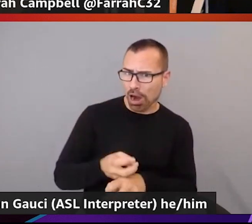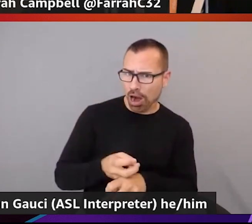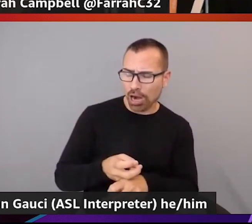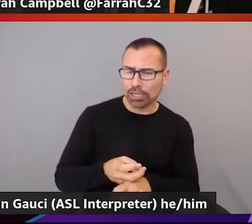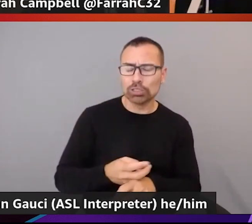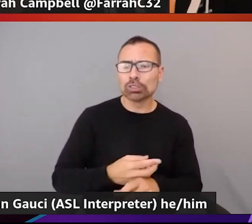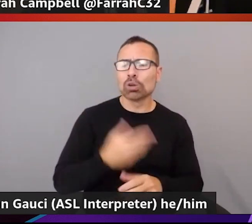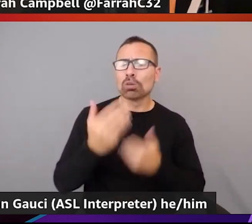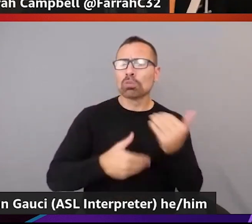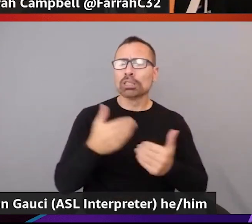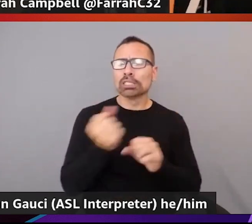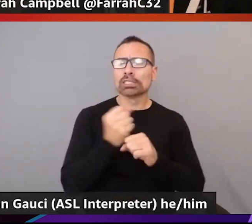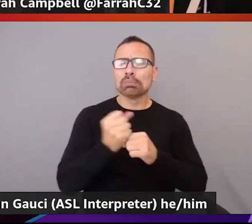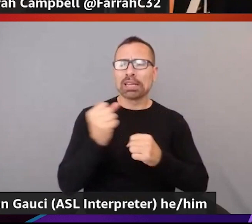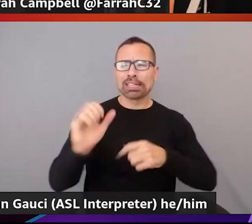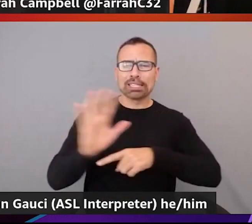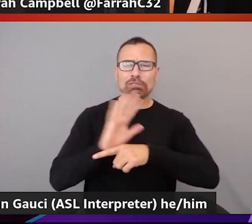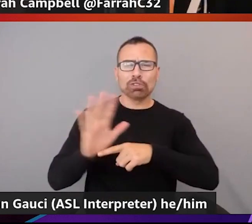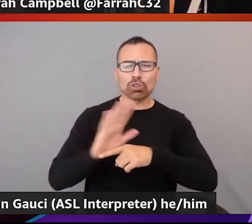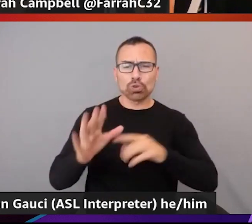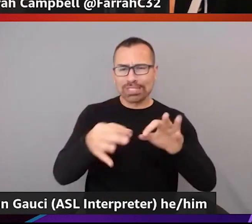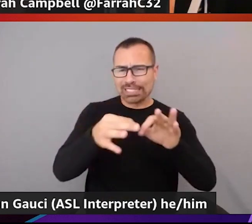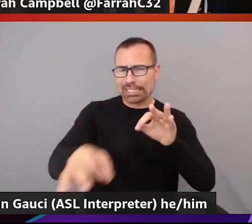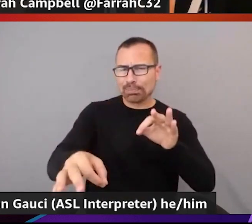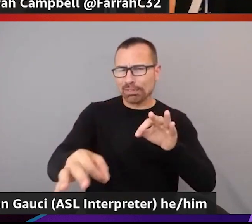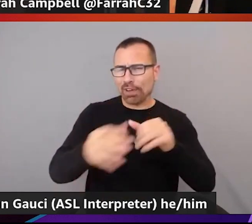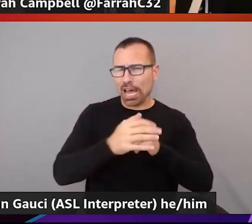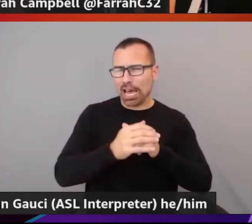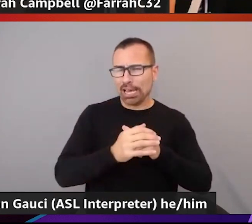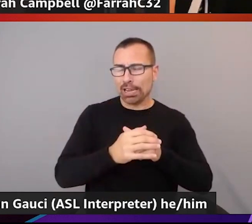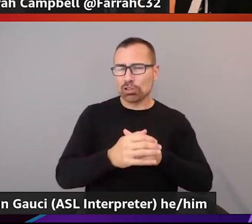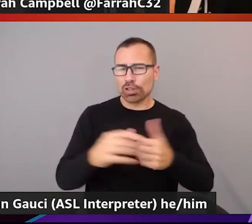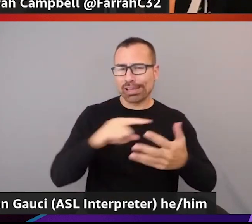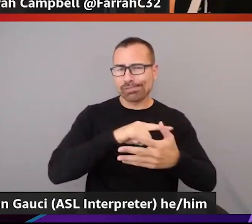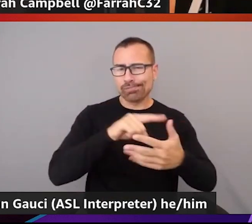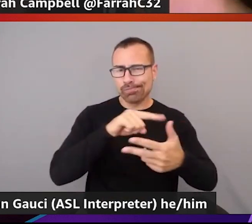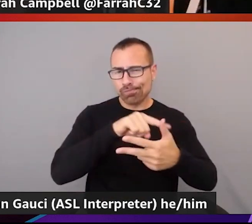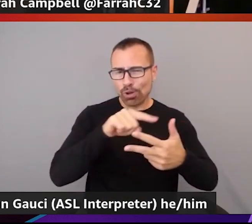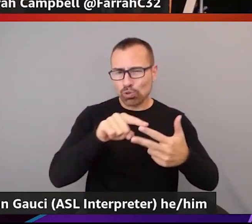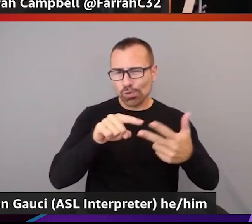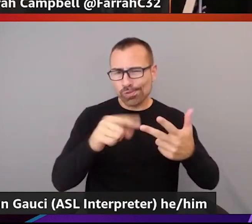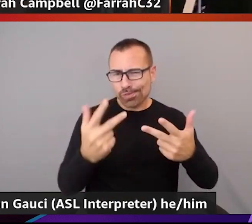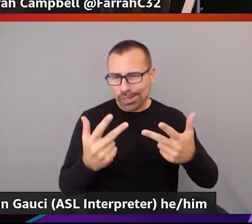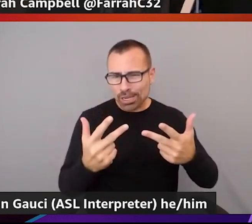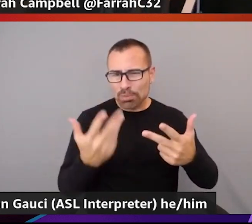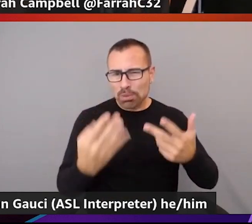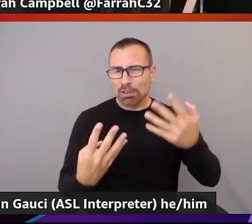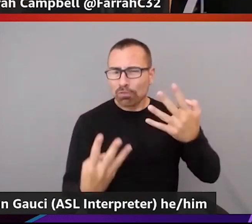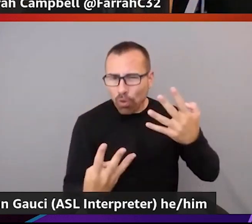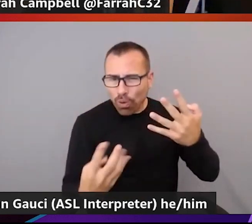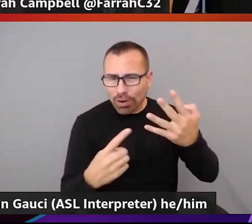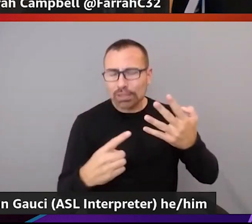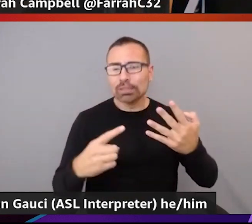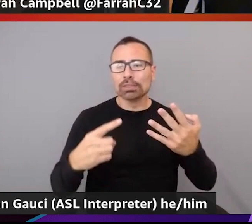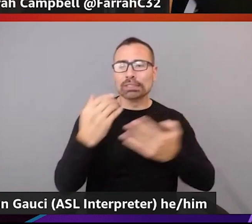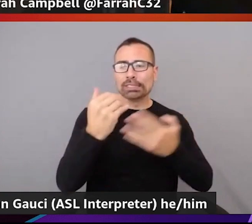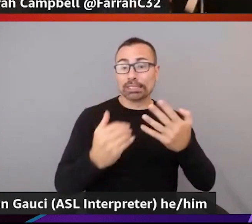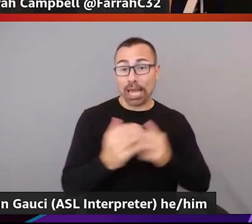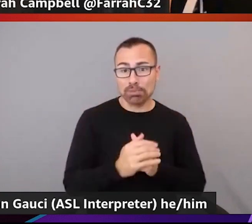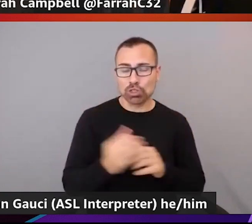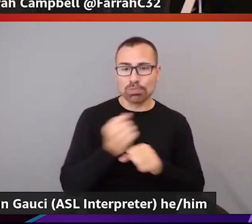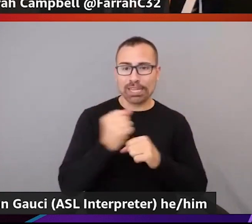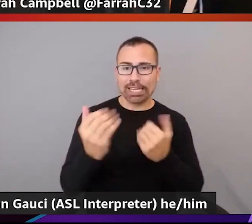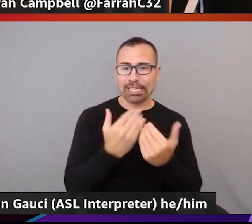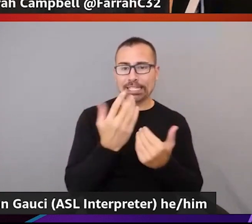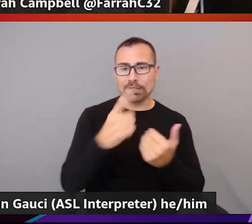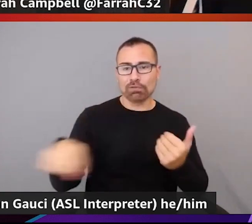it into 1, 2, 3, 4 steps and take that hard figure it out step away from them and make it easy